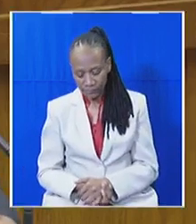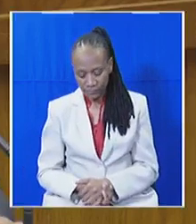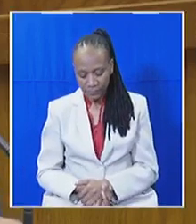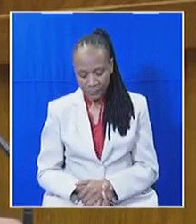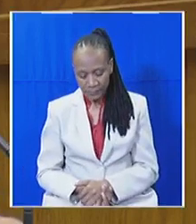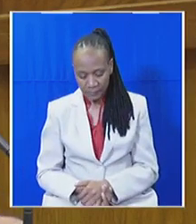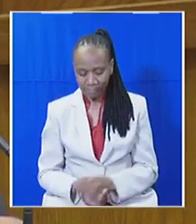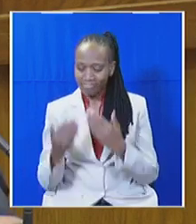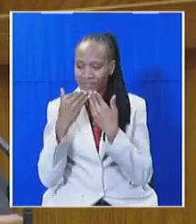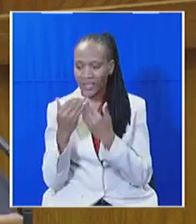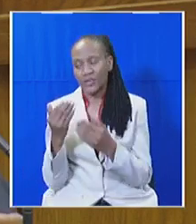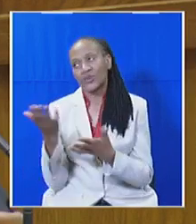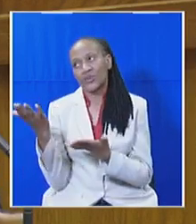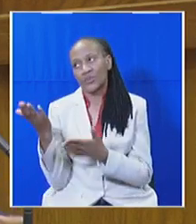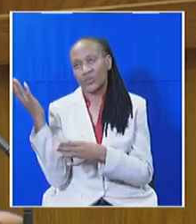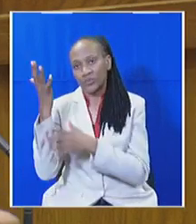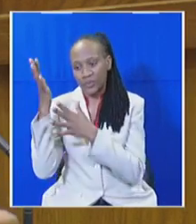Thank you, Madam Speaker.